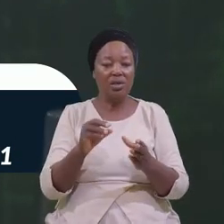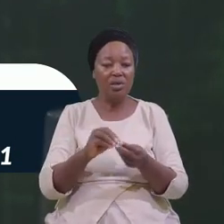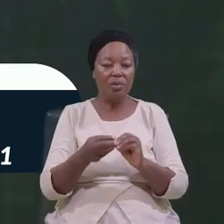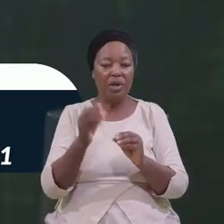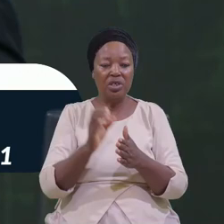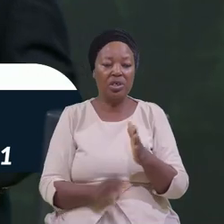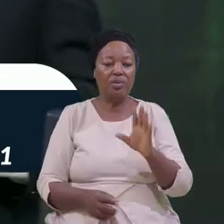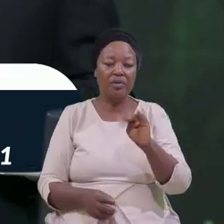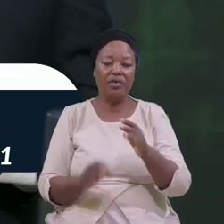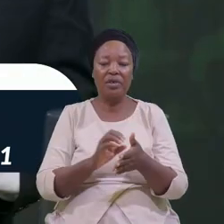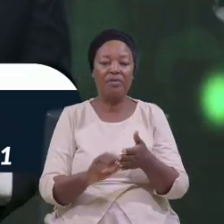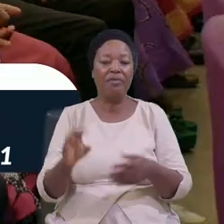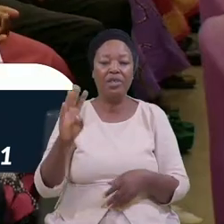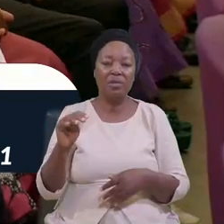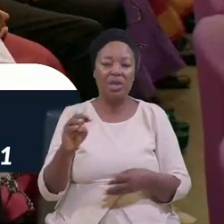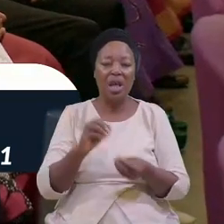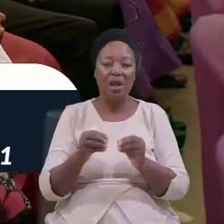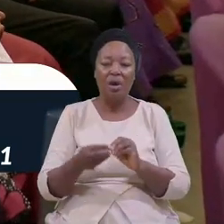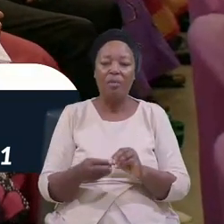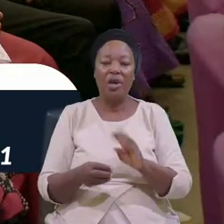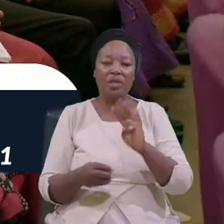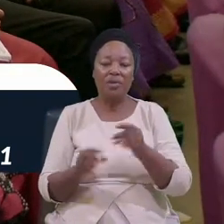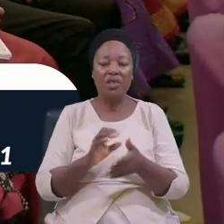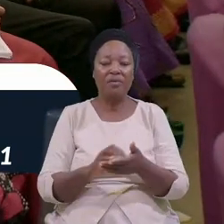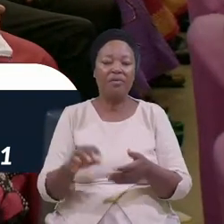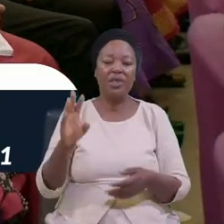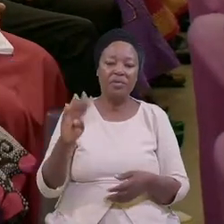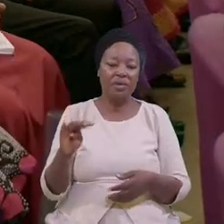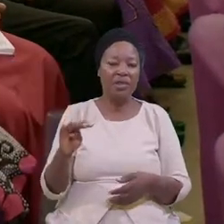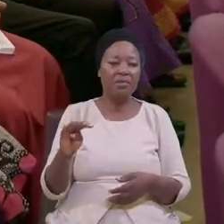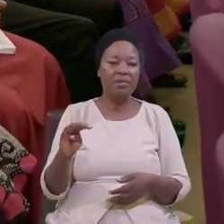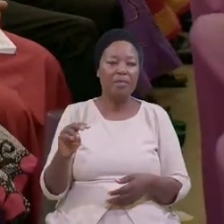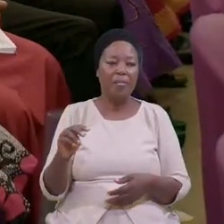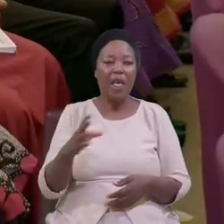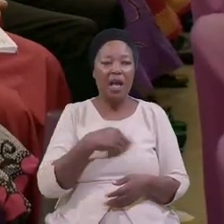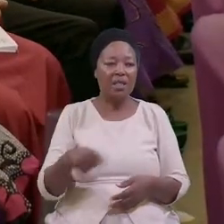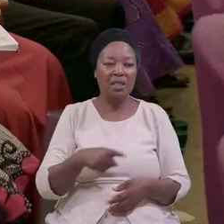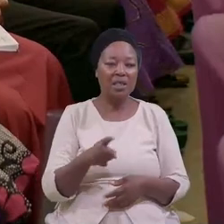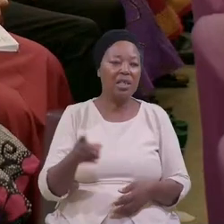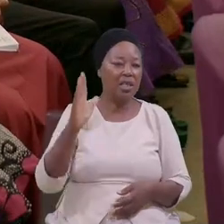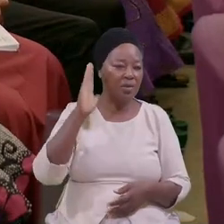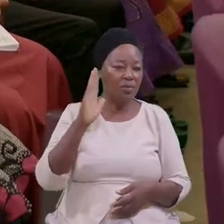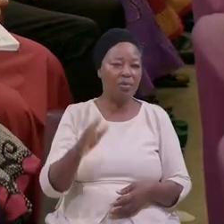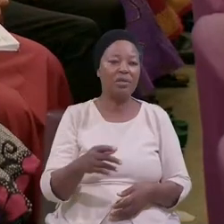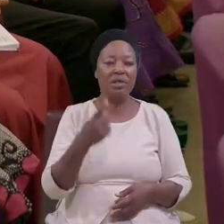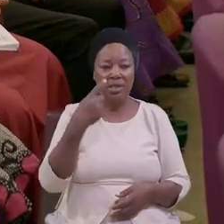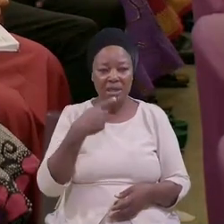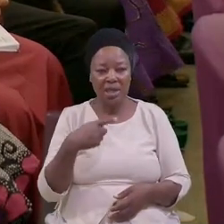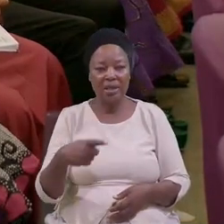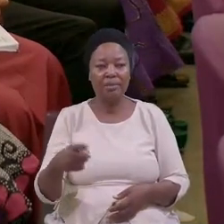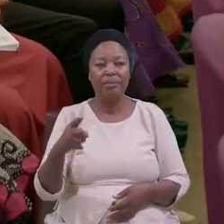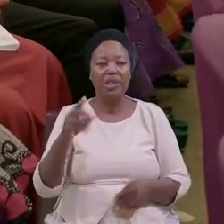verse 14, Numbers 14, verse 14, and they will